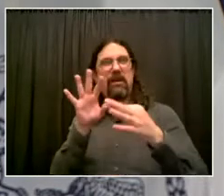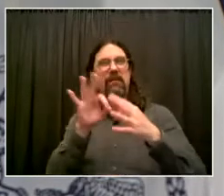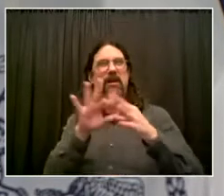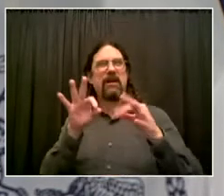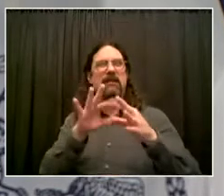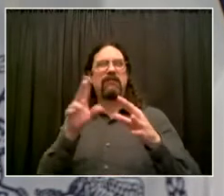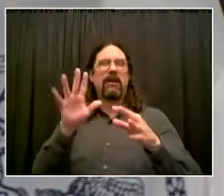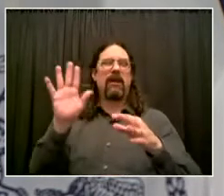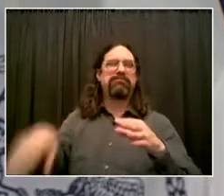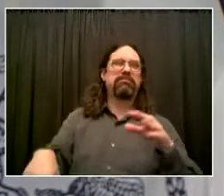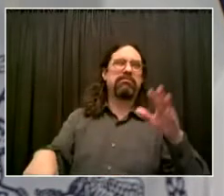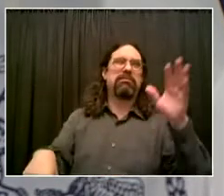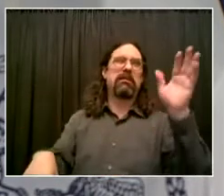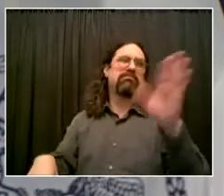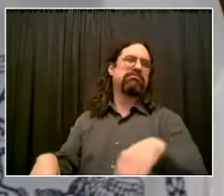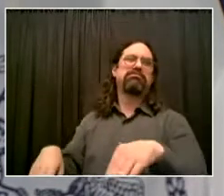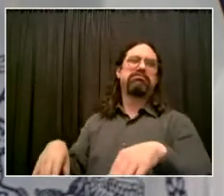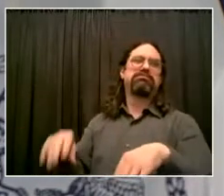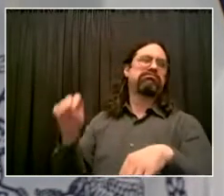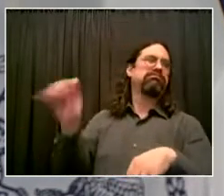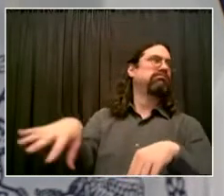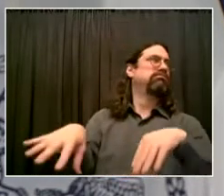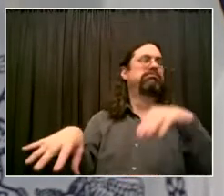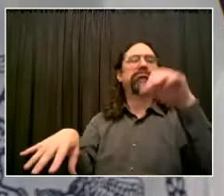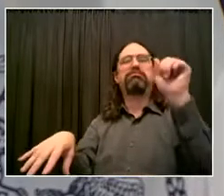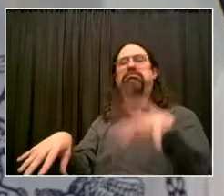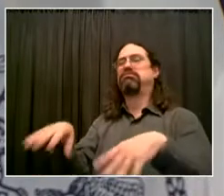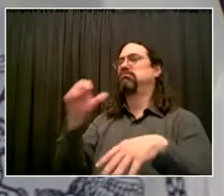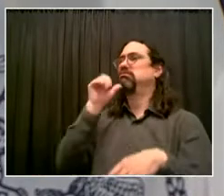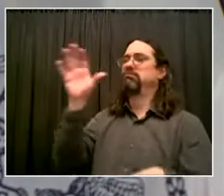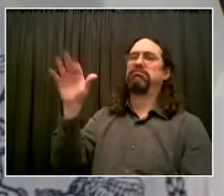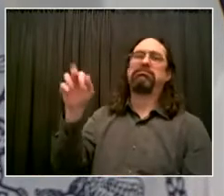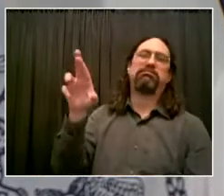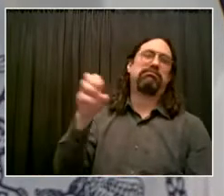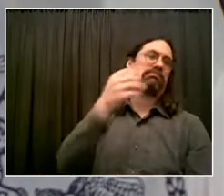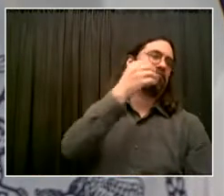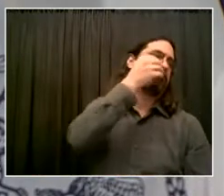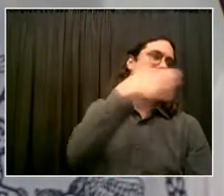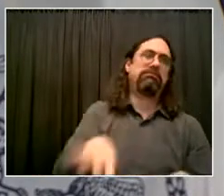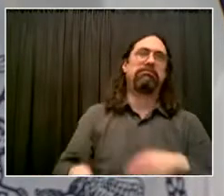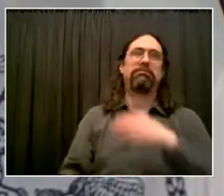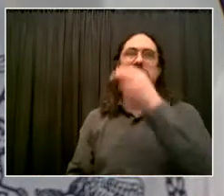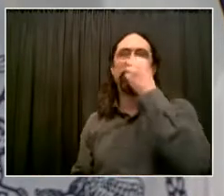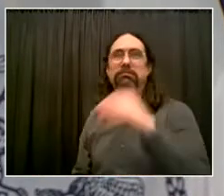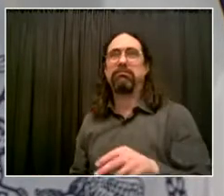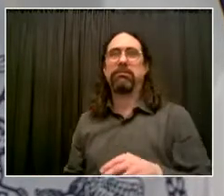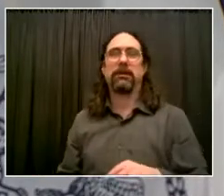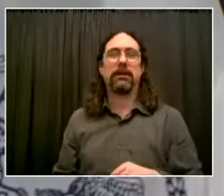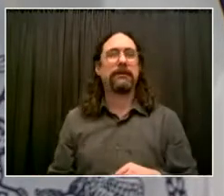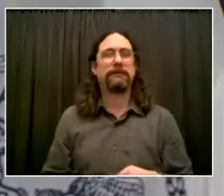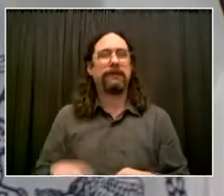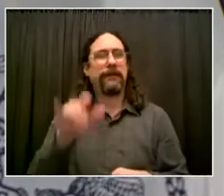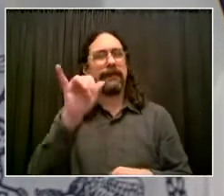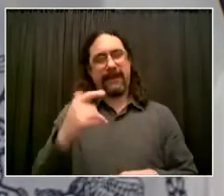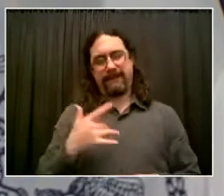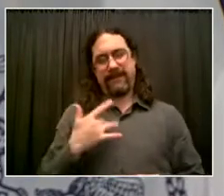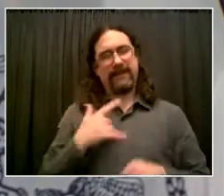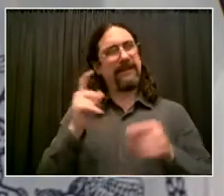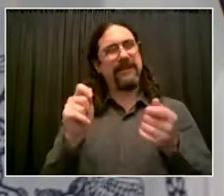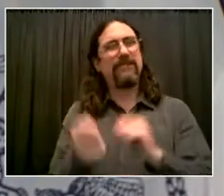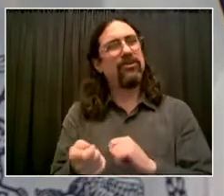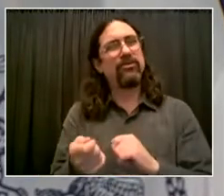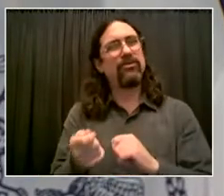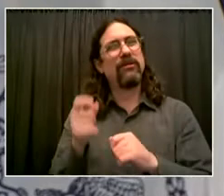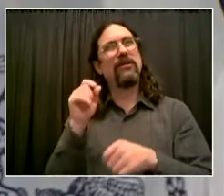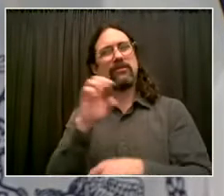energy now in the city, a lot that's coming back. Obviously, hundreds of thousands of jobs have come back. Kids are going back to school September. All